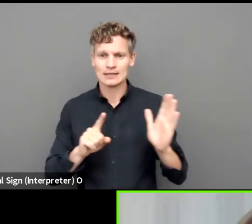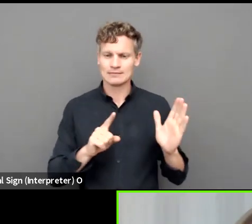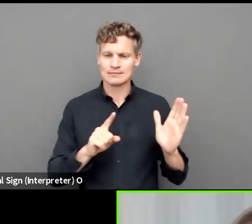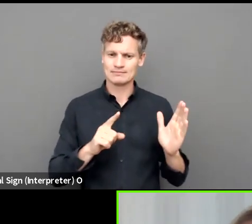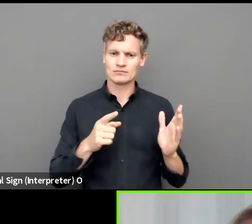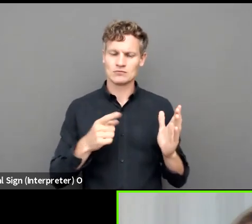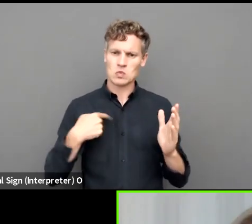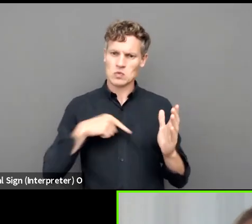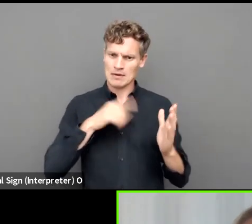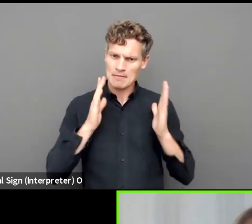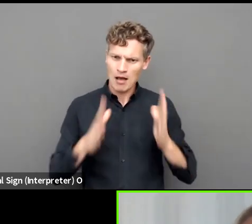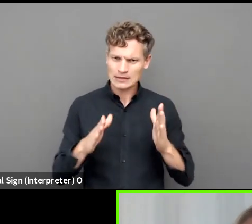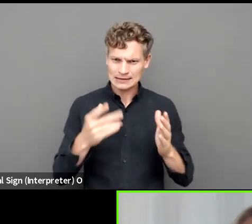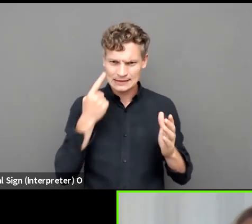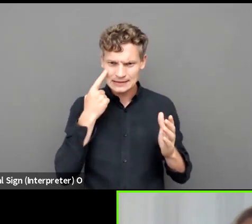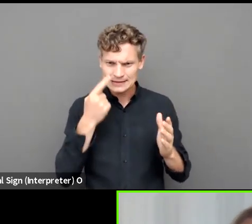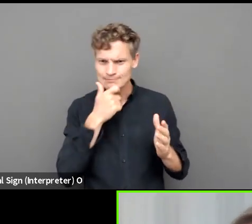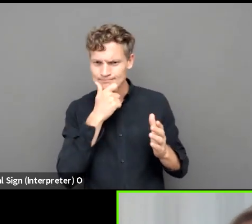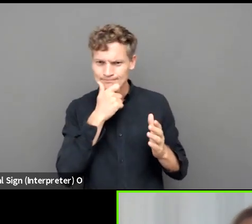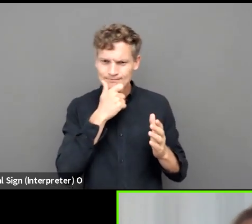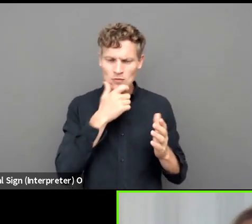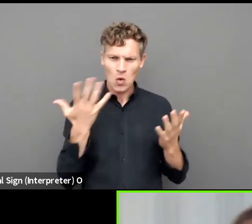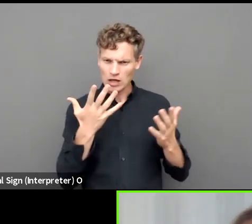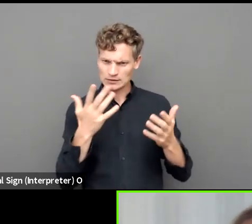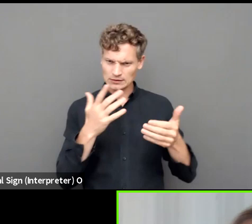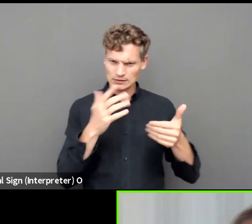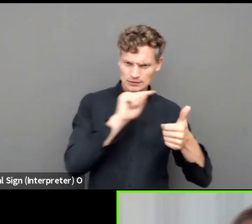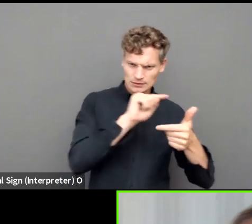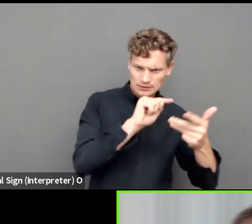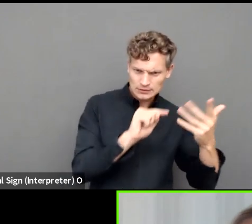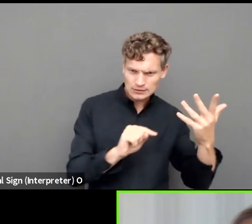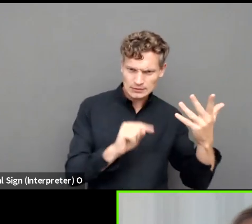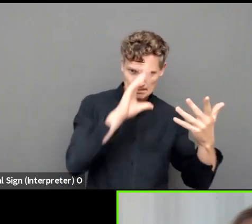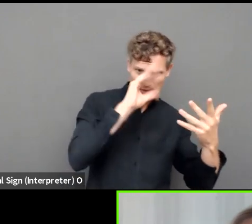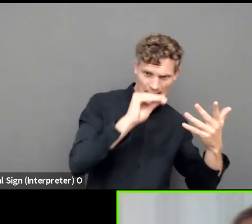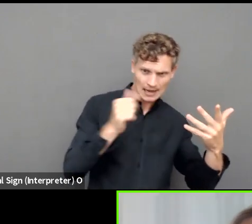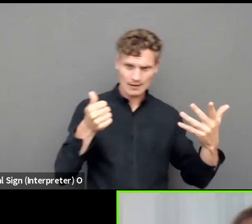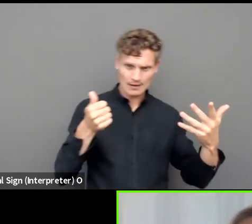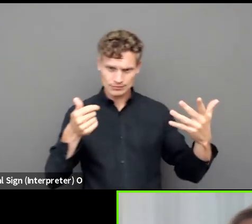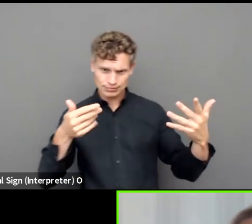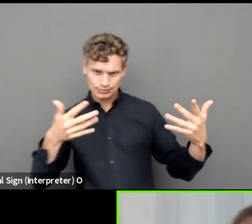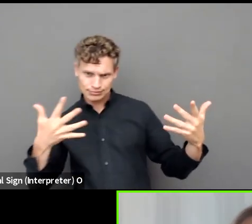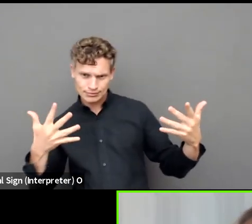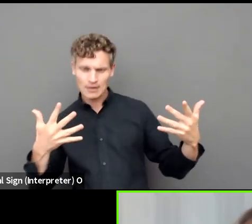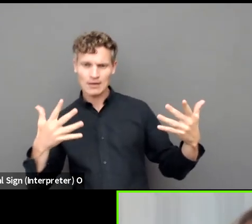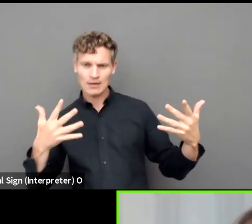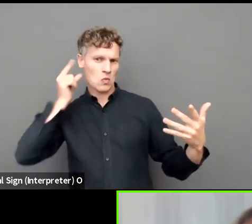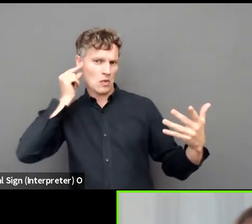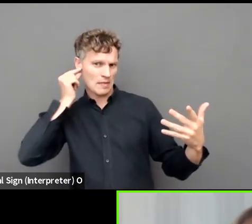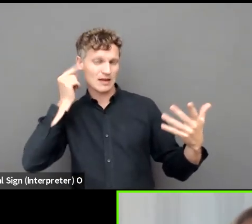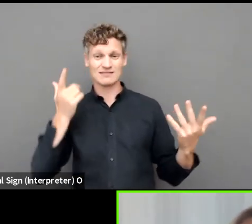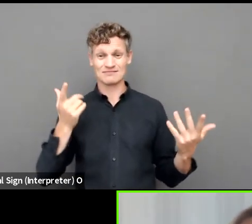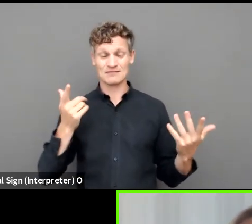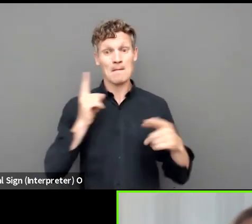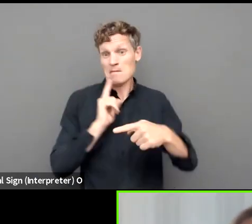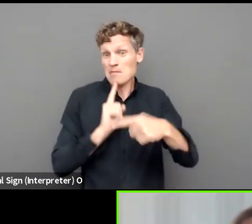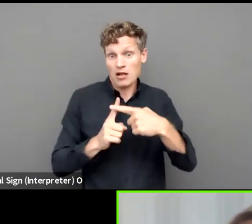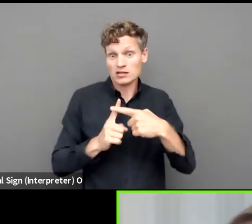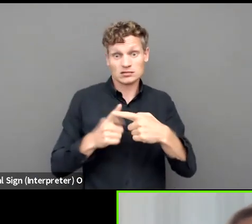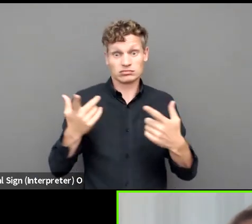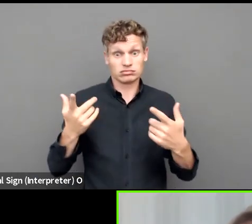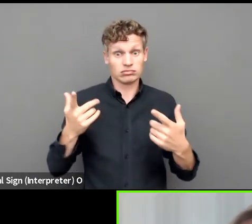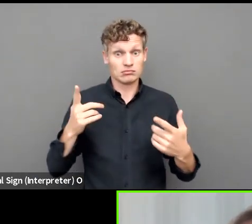other factors. And ideally, we have to do that for our members of color and also